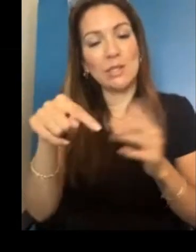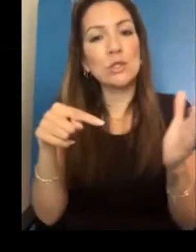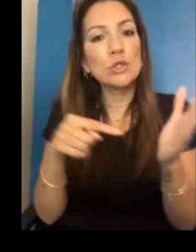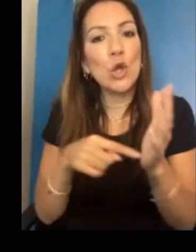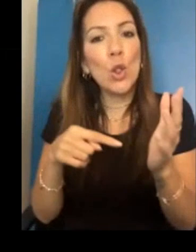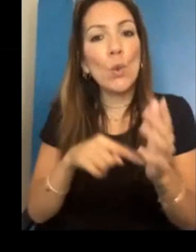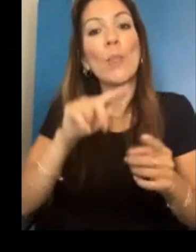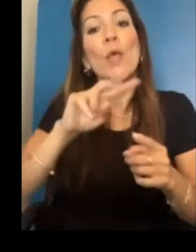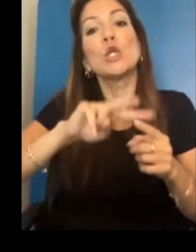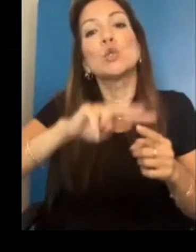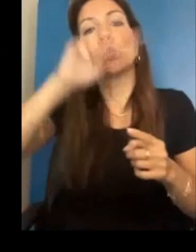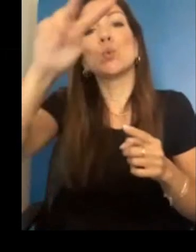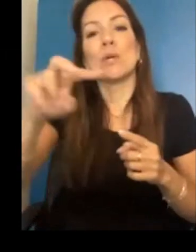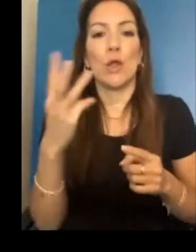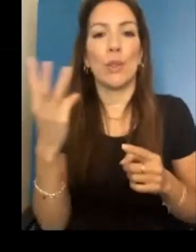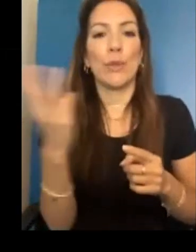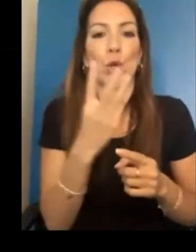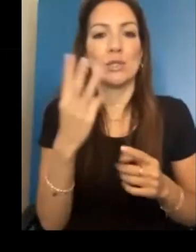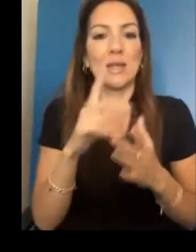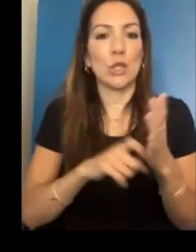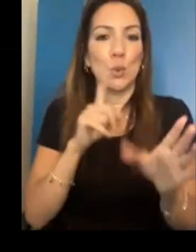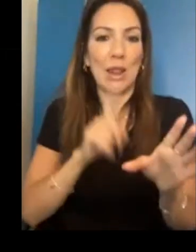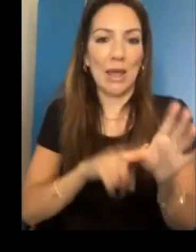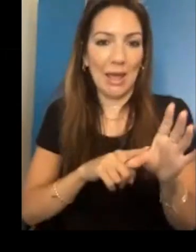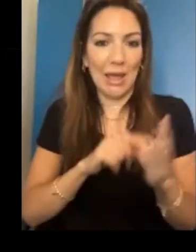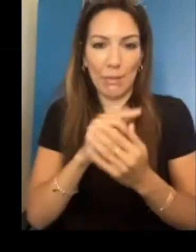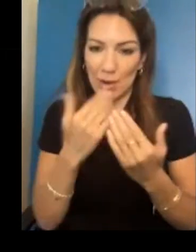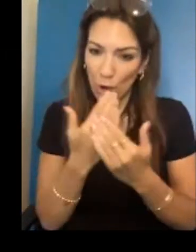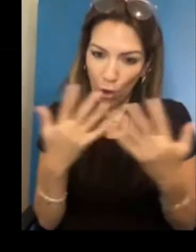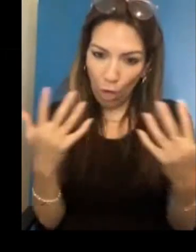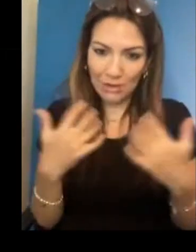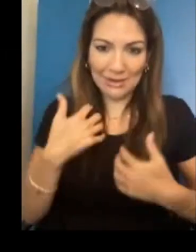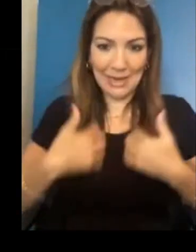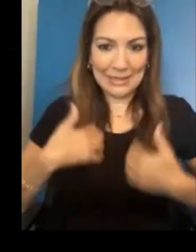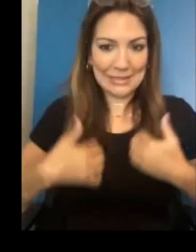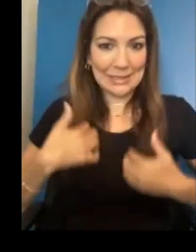week after on the 13th of July. So we've got lots of exciting things